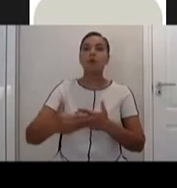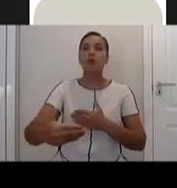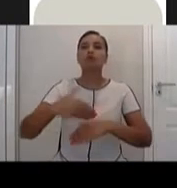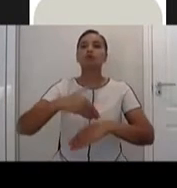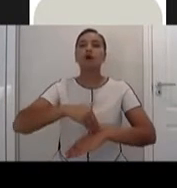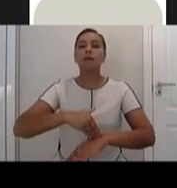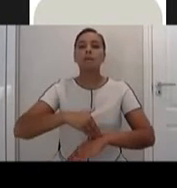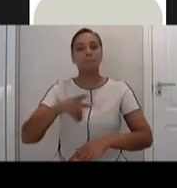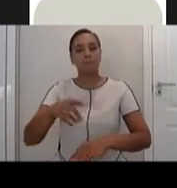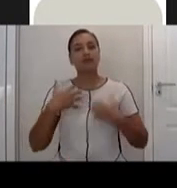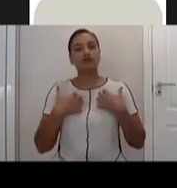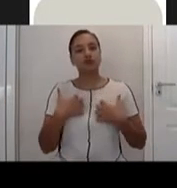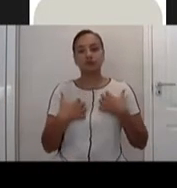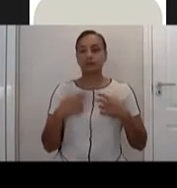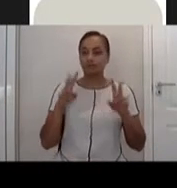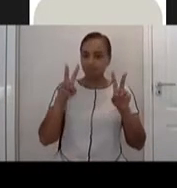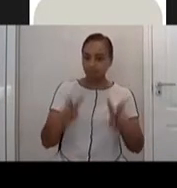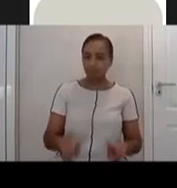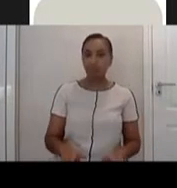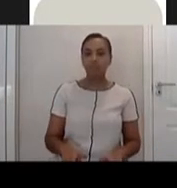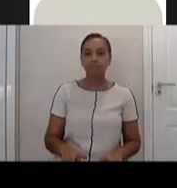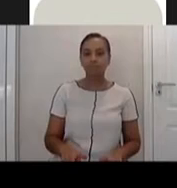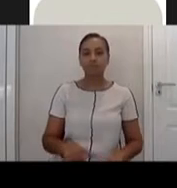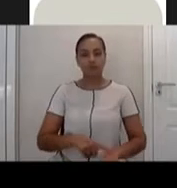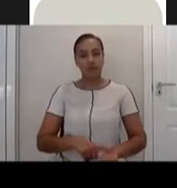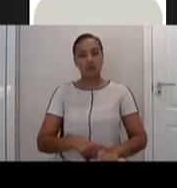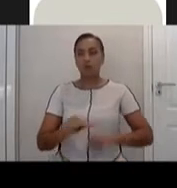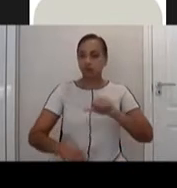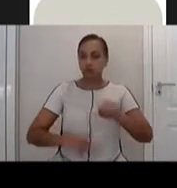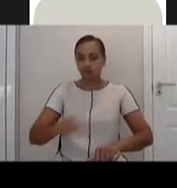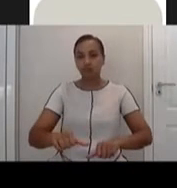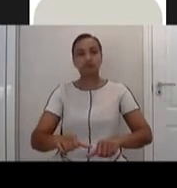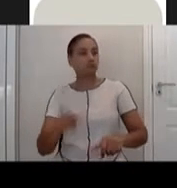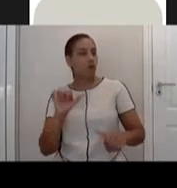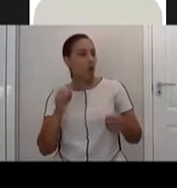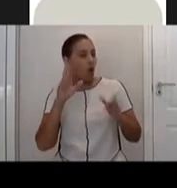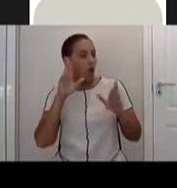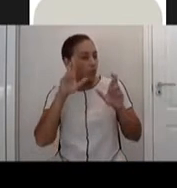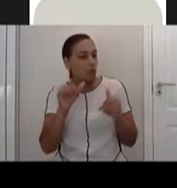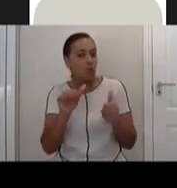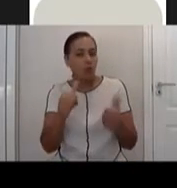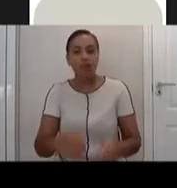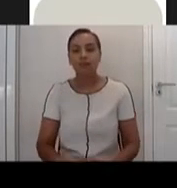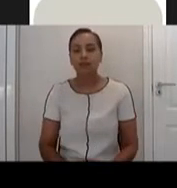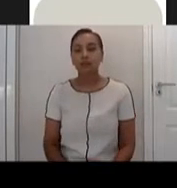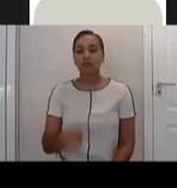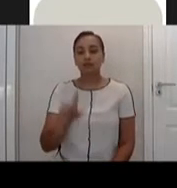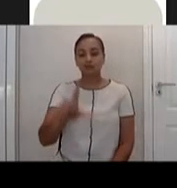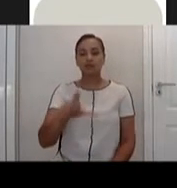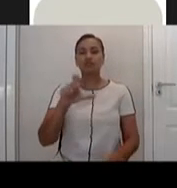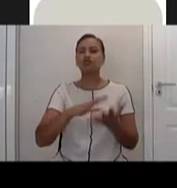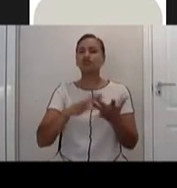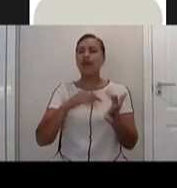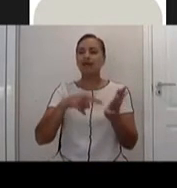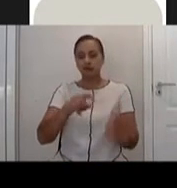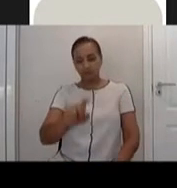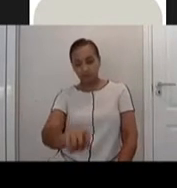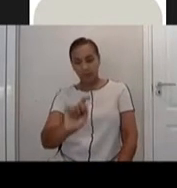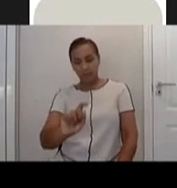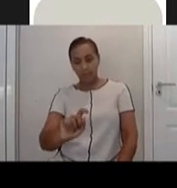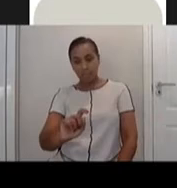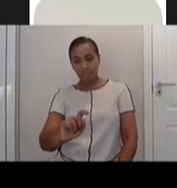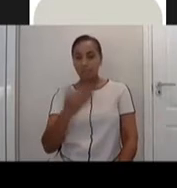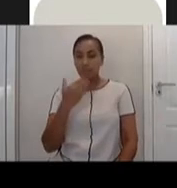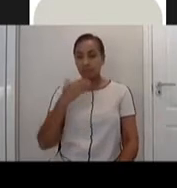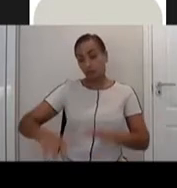would be interesting to see whether it's too long, whether the timing works well. So that's the chat button, so you can feel free to type